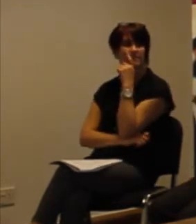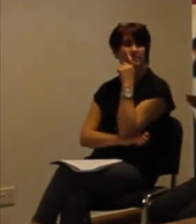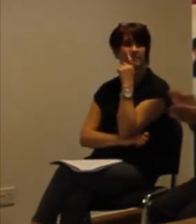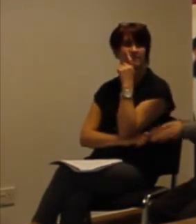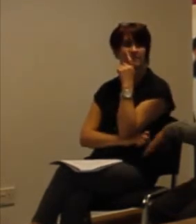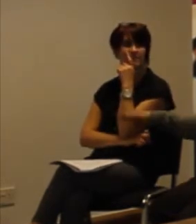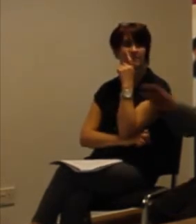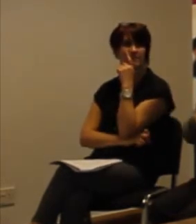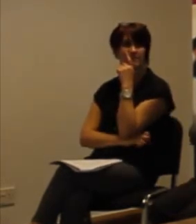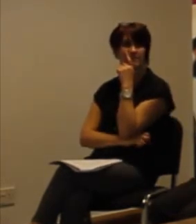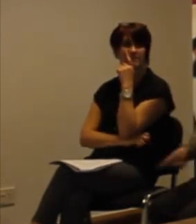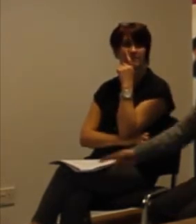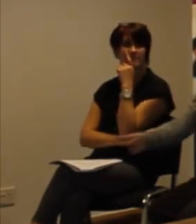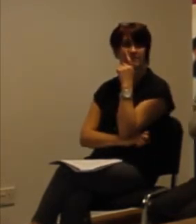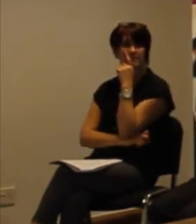learners.